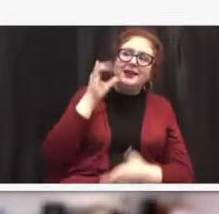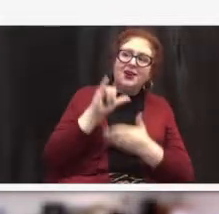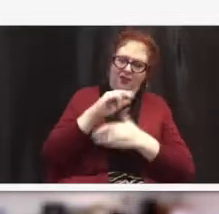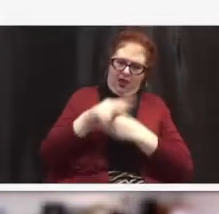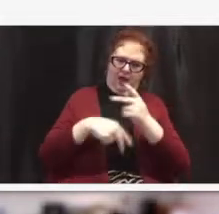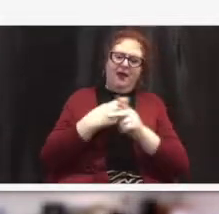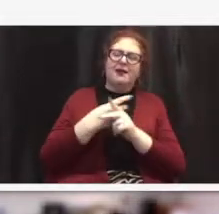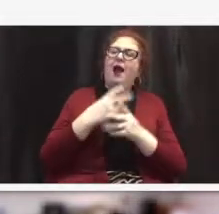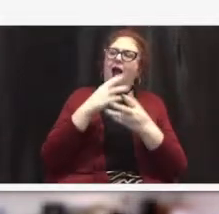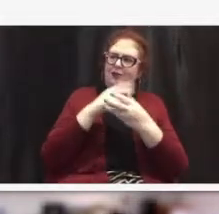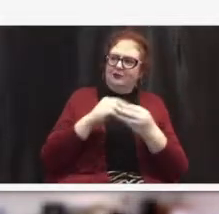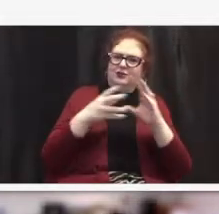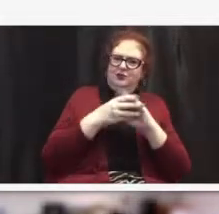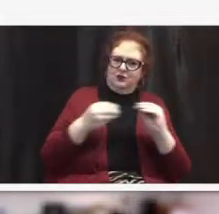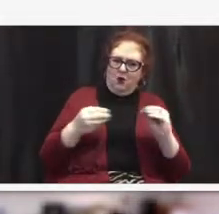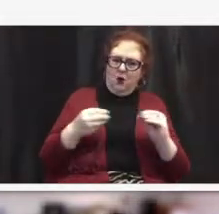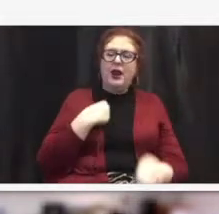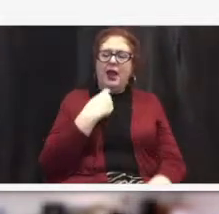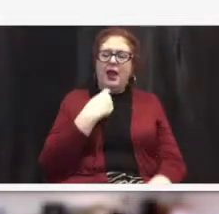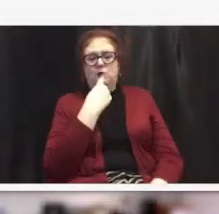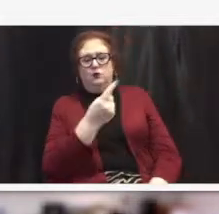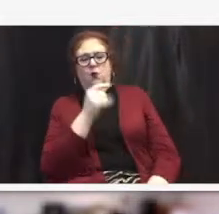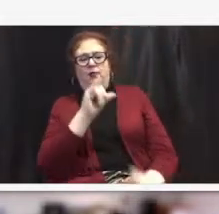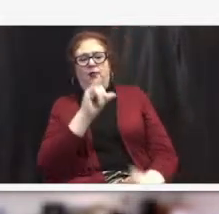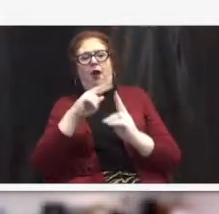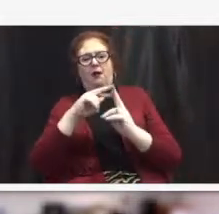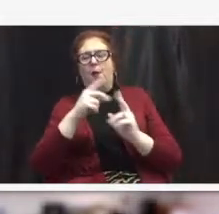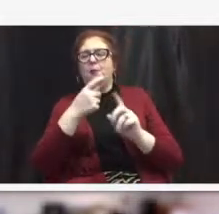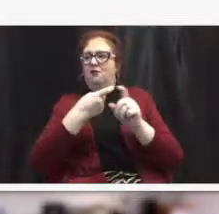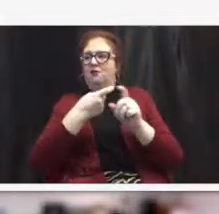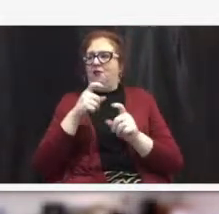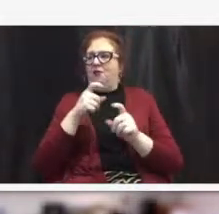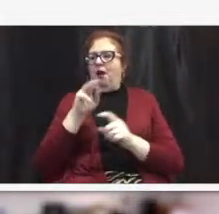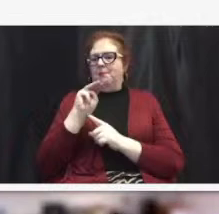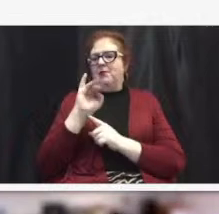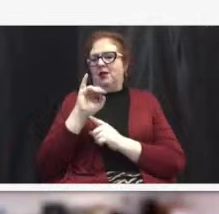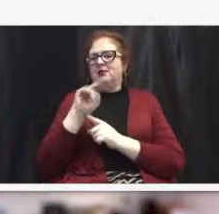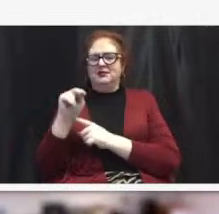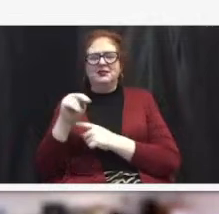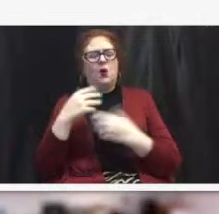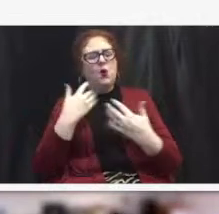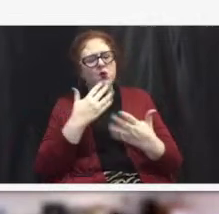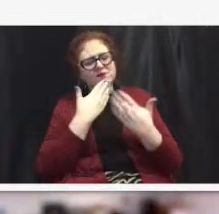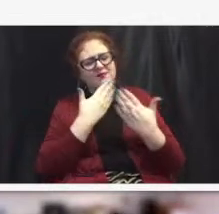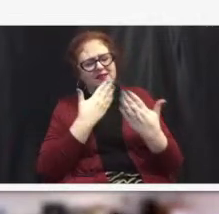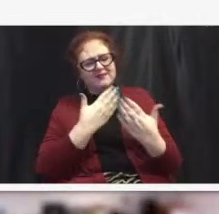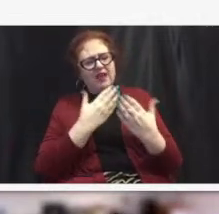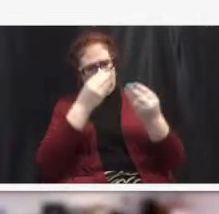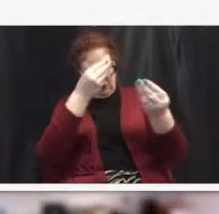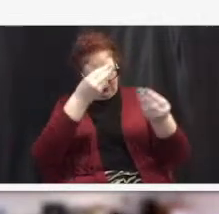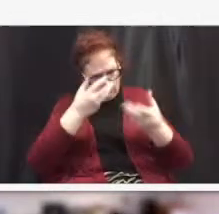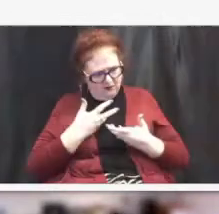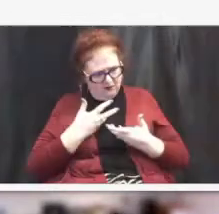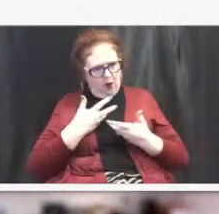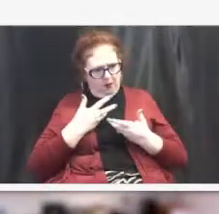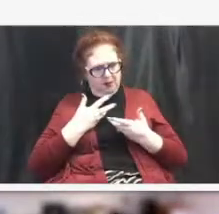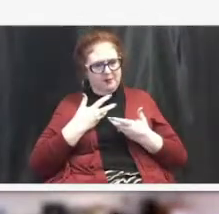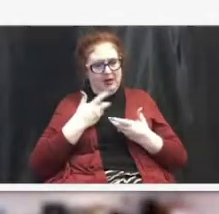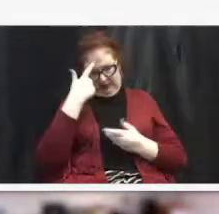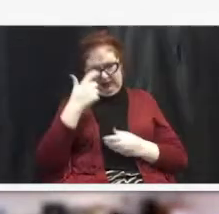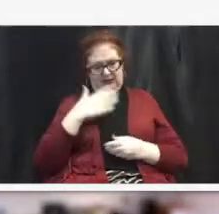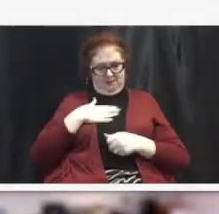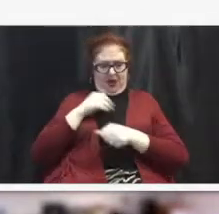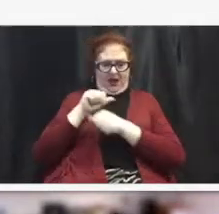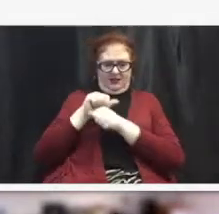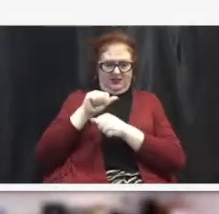told them, I said, you don't know how much I appreciate the information that you're giving me about short-term rentals, because in my job, mainly I